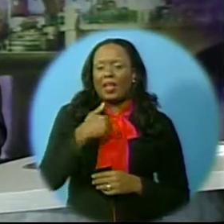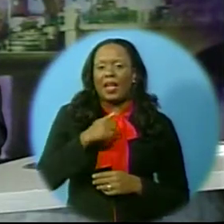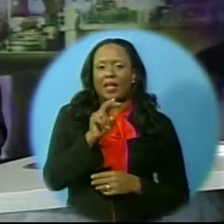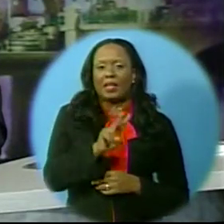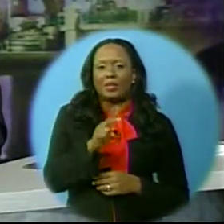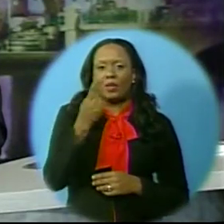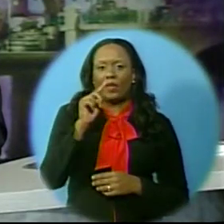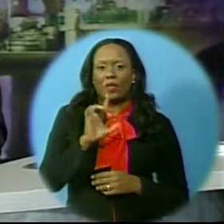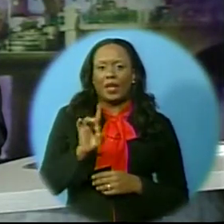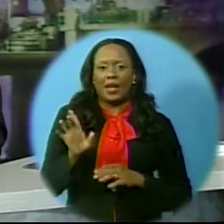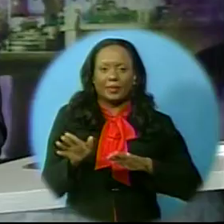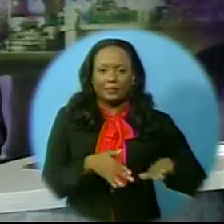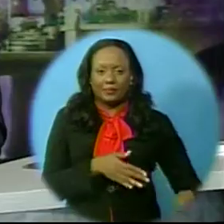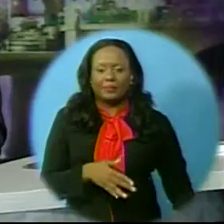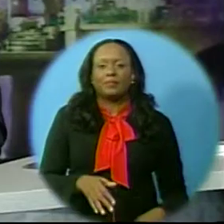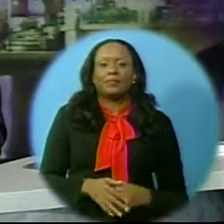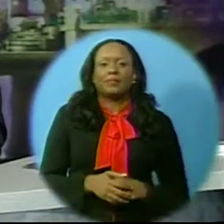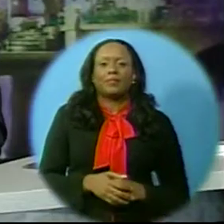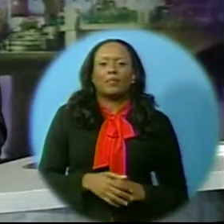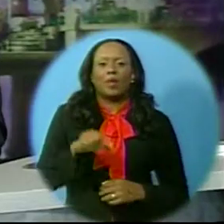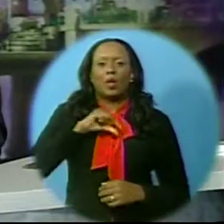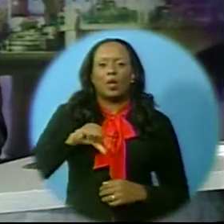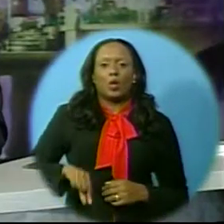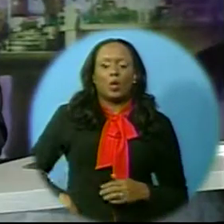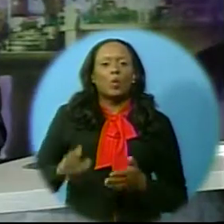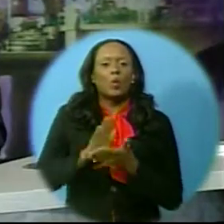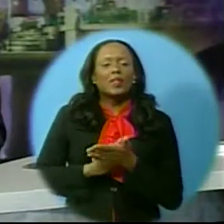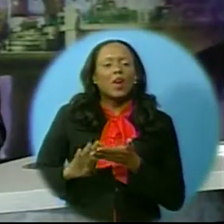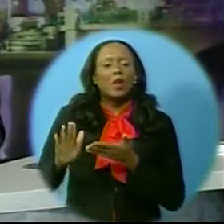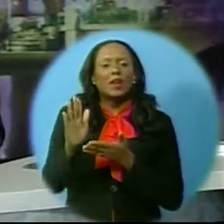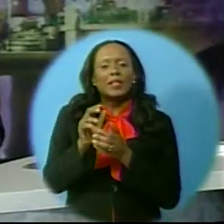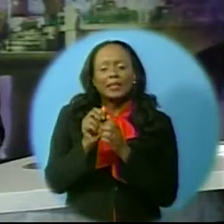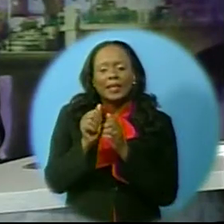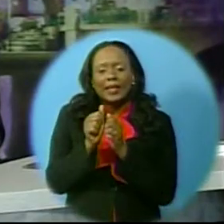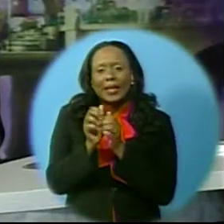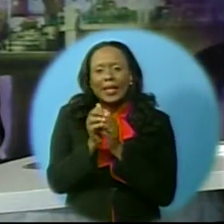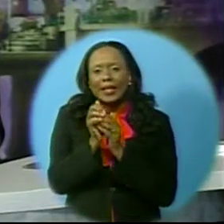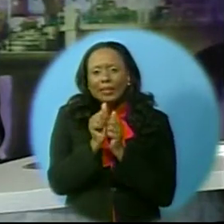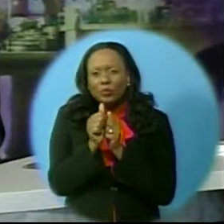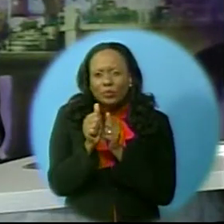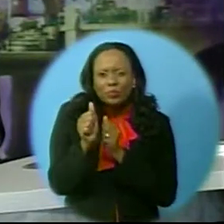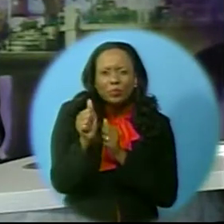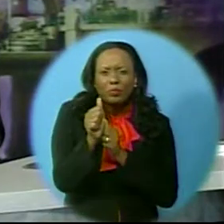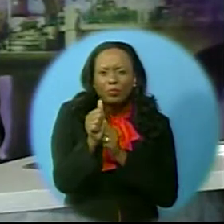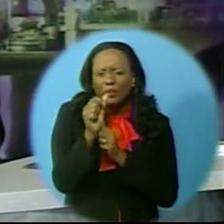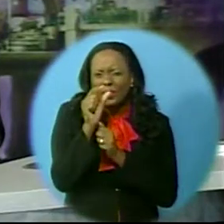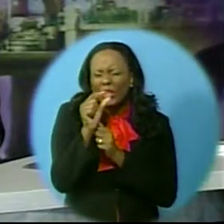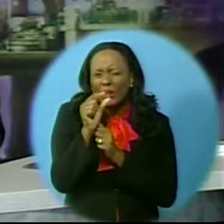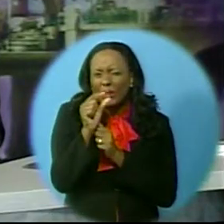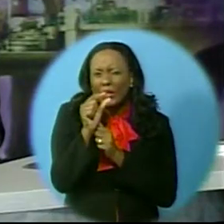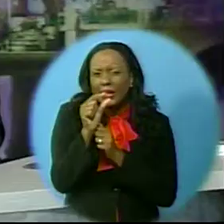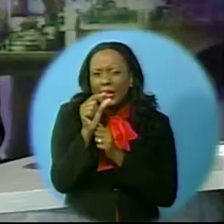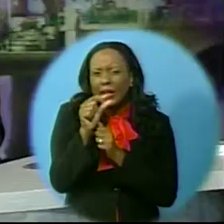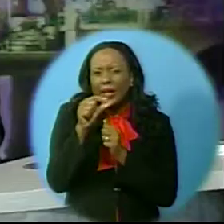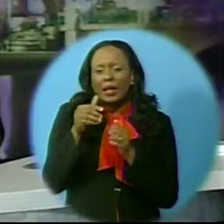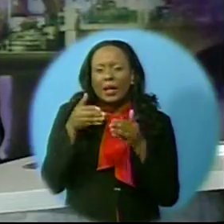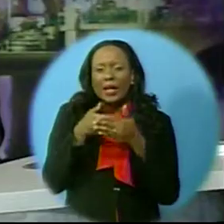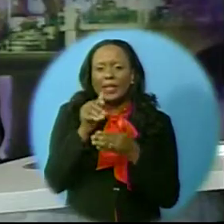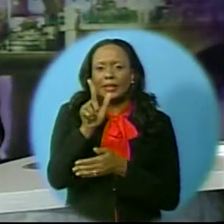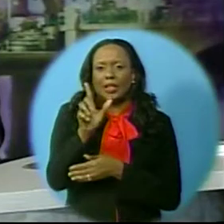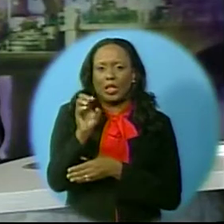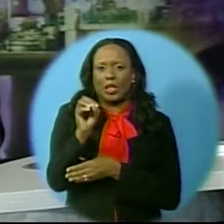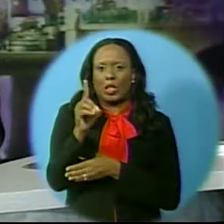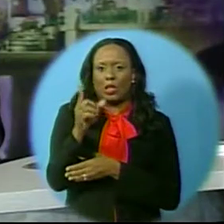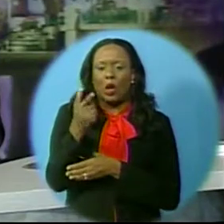9, and Lamar Springer, 2 for 8. Meanwhile, in the other semi at Friendship, Queen's College have a slight lead over the